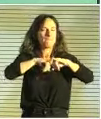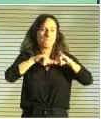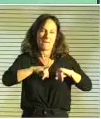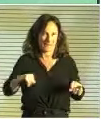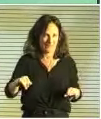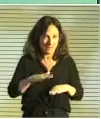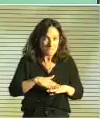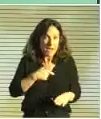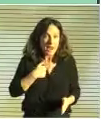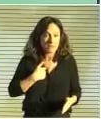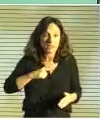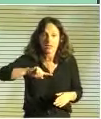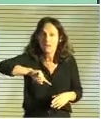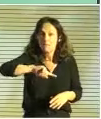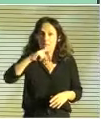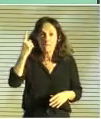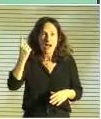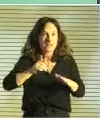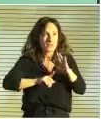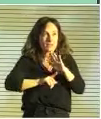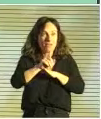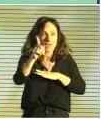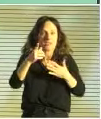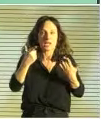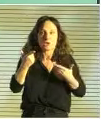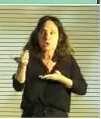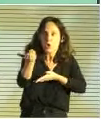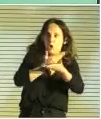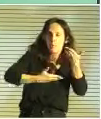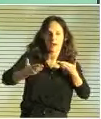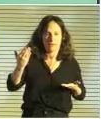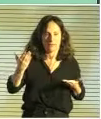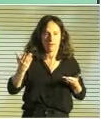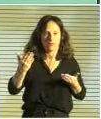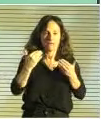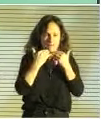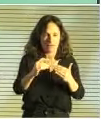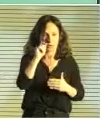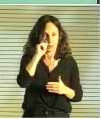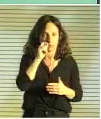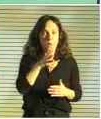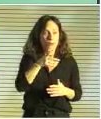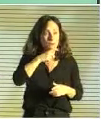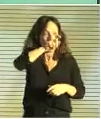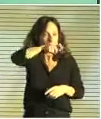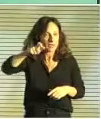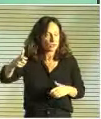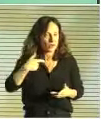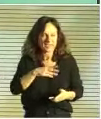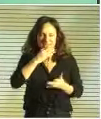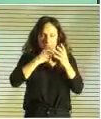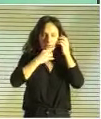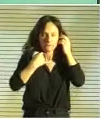development cooperation, because people benefit directly. It's not transfer of wealth, not transfer of state